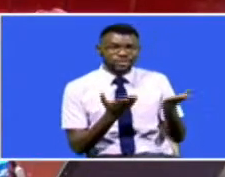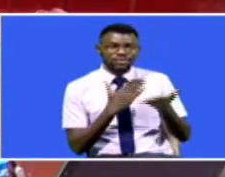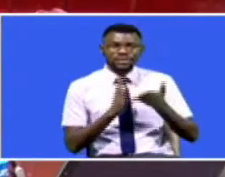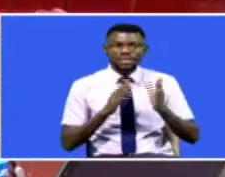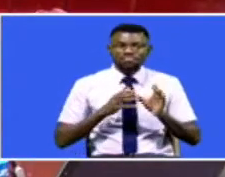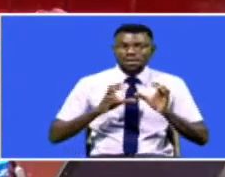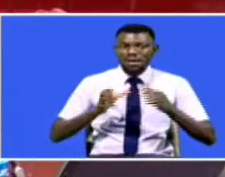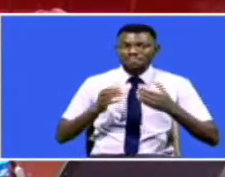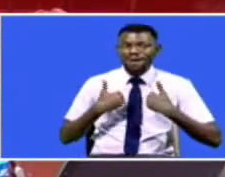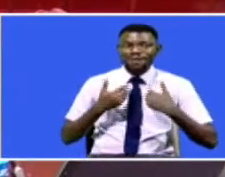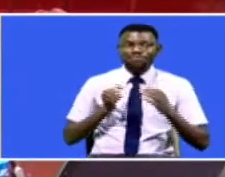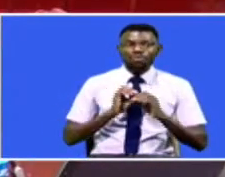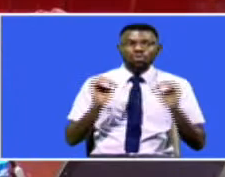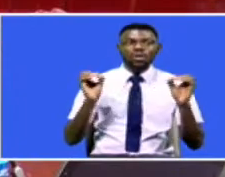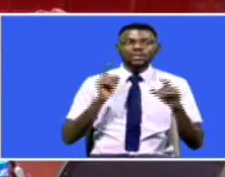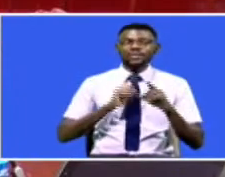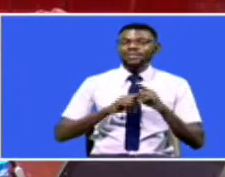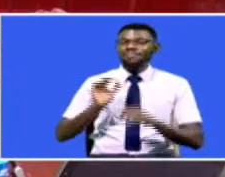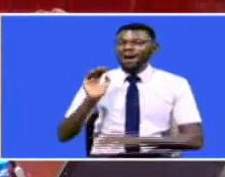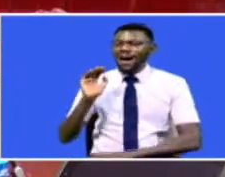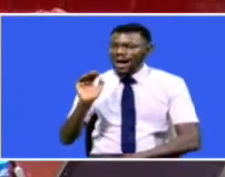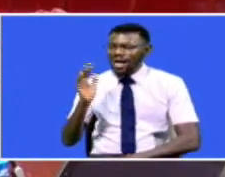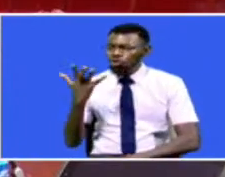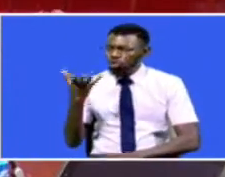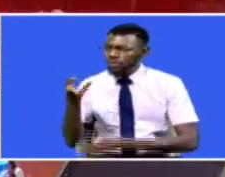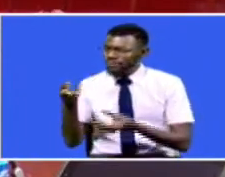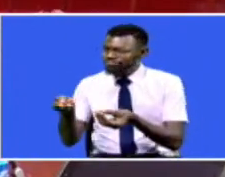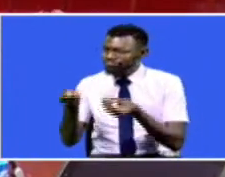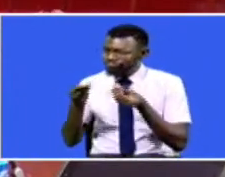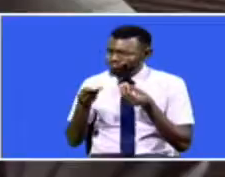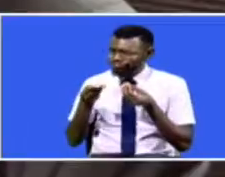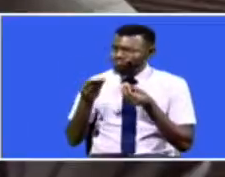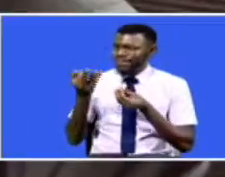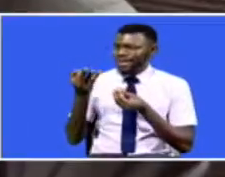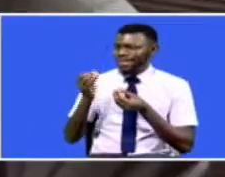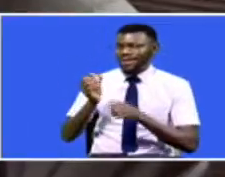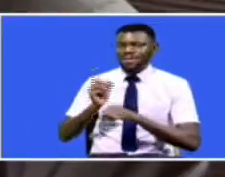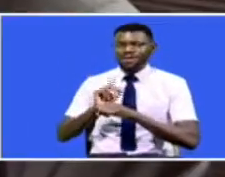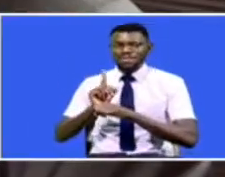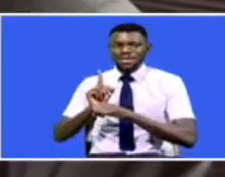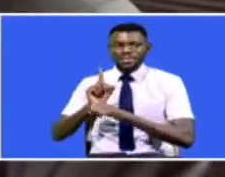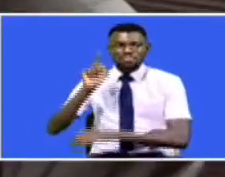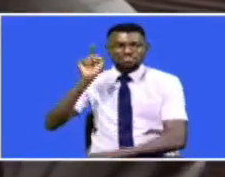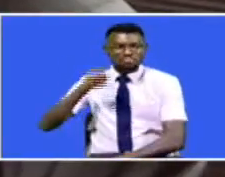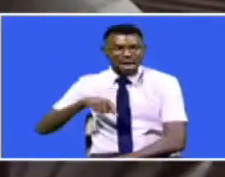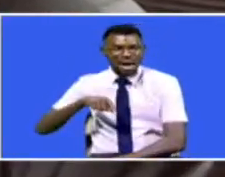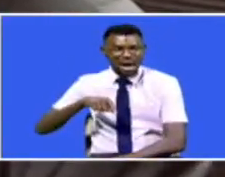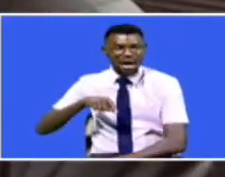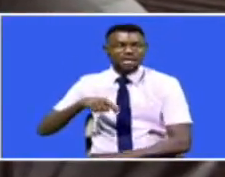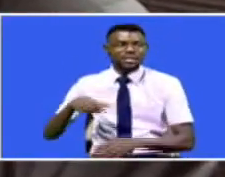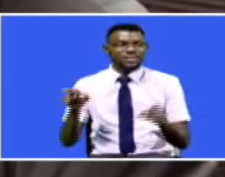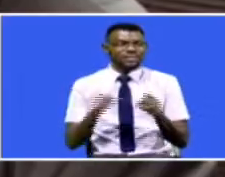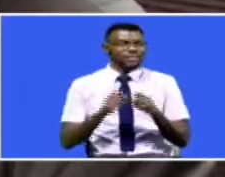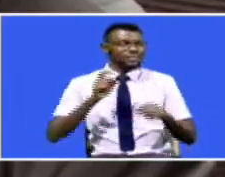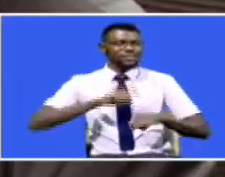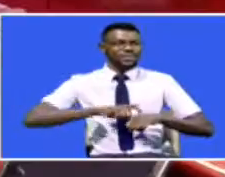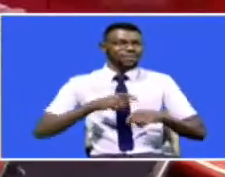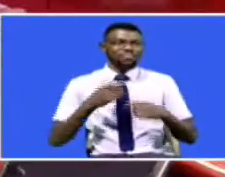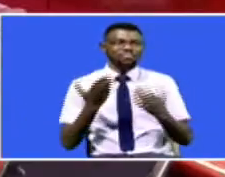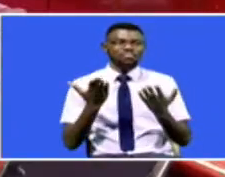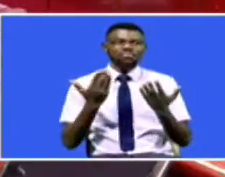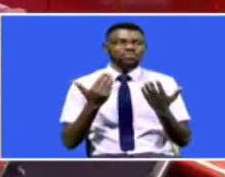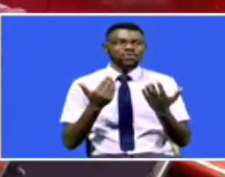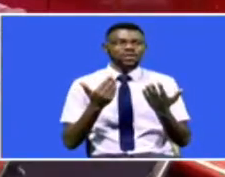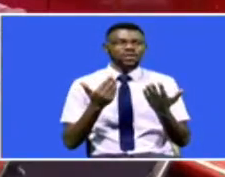request for a CR12, we normally get it within 30 minutes we have it. Linking is one of the requirements that when you have file returns